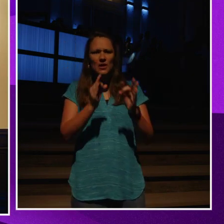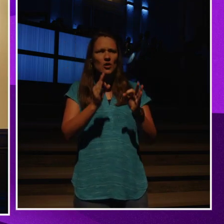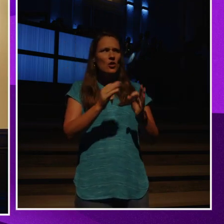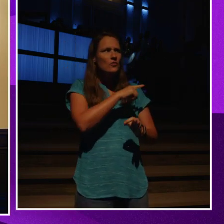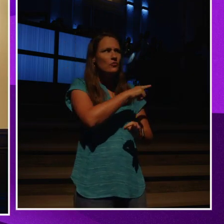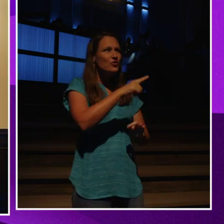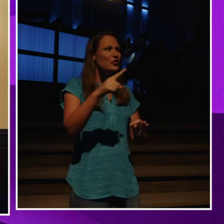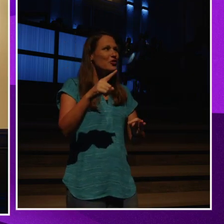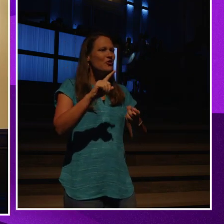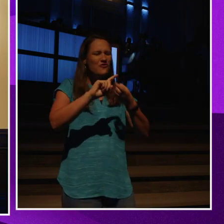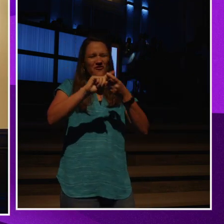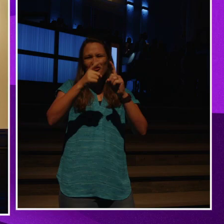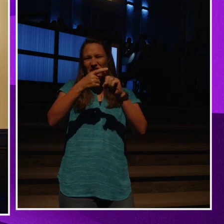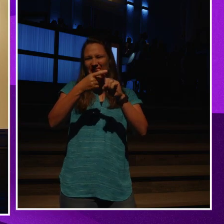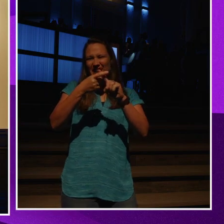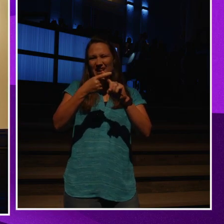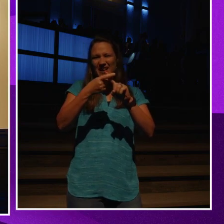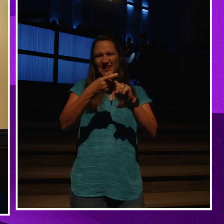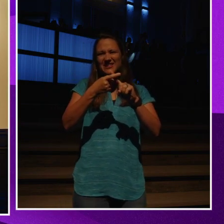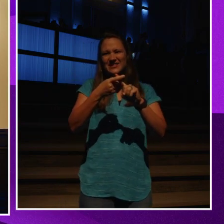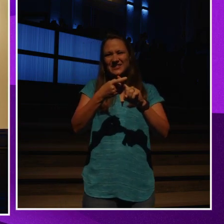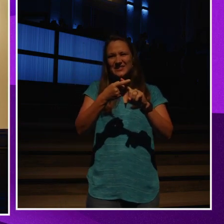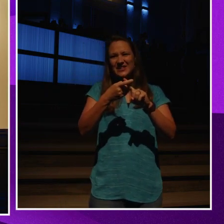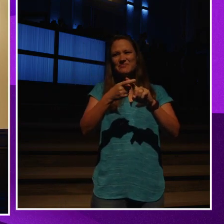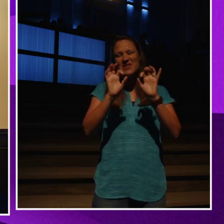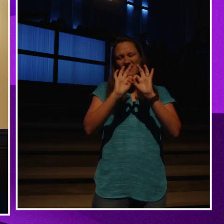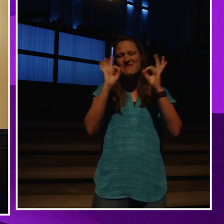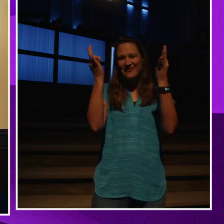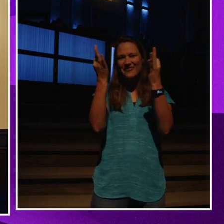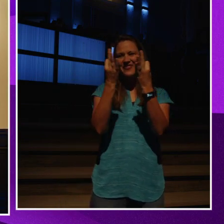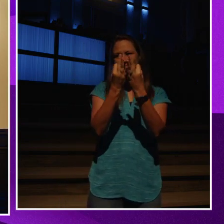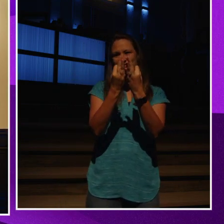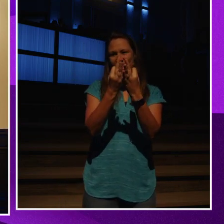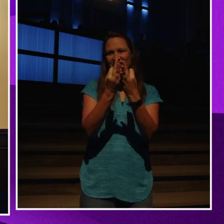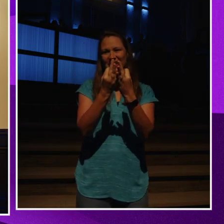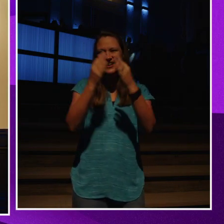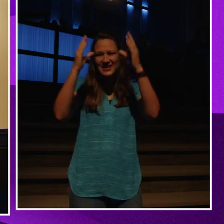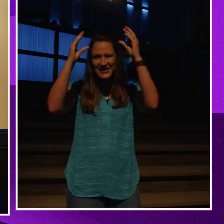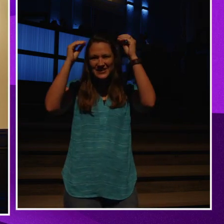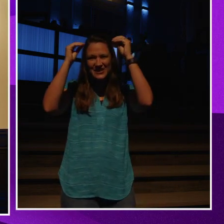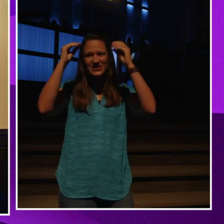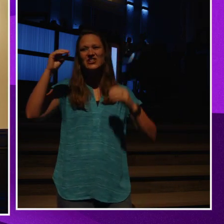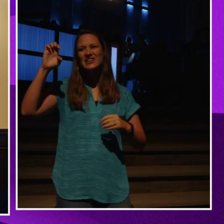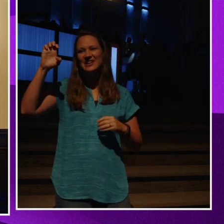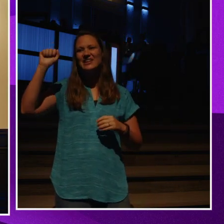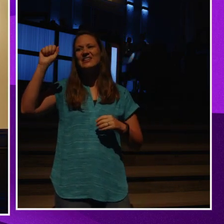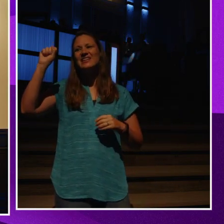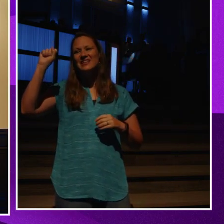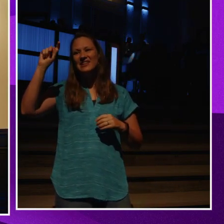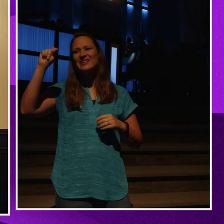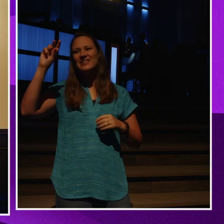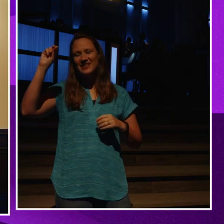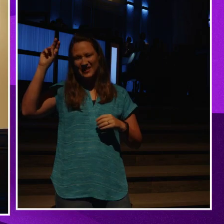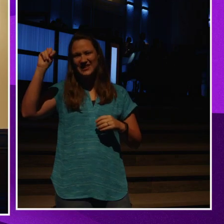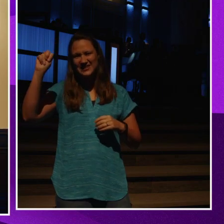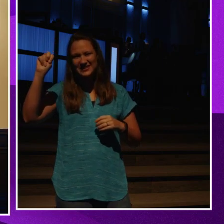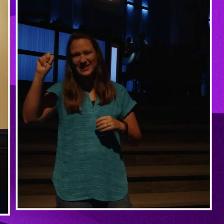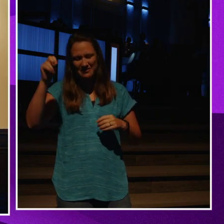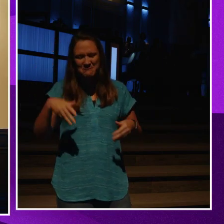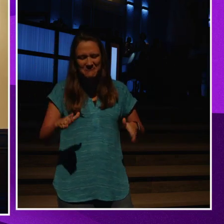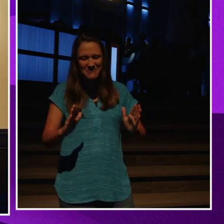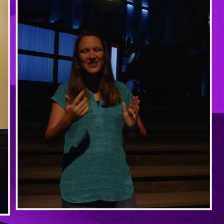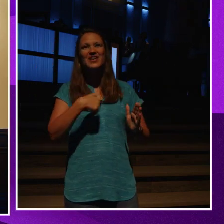friend, or if you have taught him in life group class or vacation Bible school, we'd like for you to stand up and be a part of this